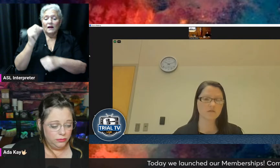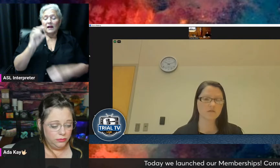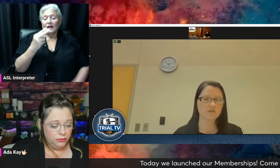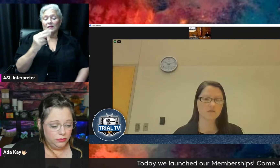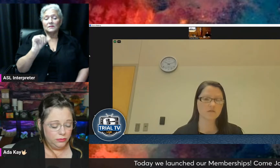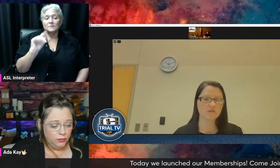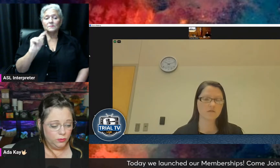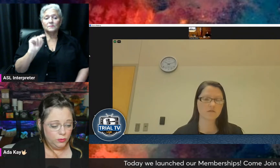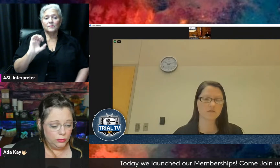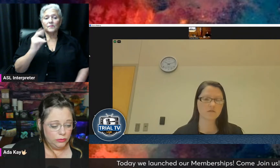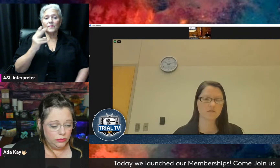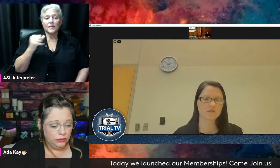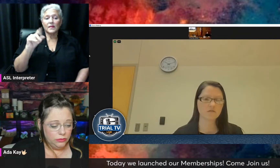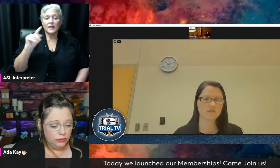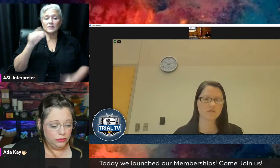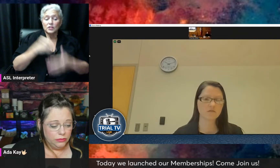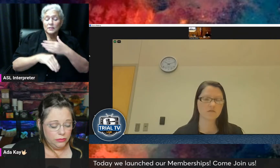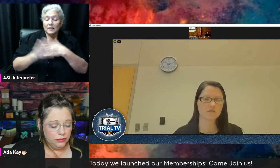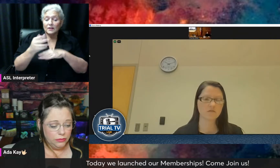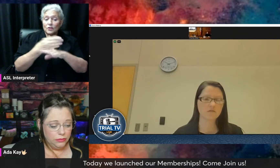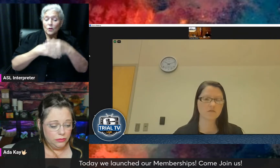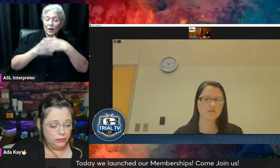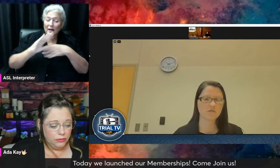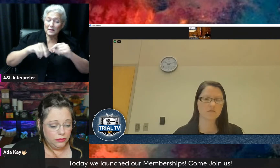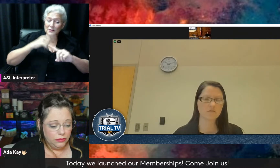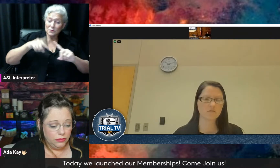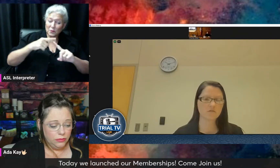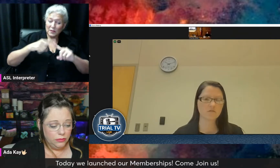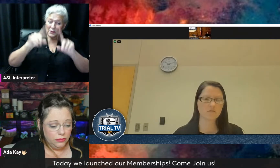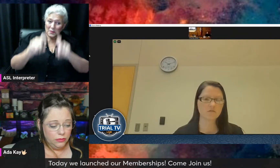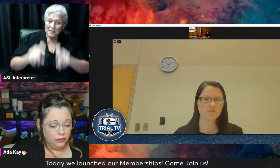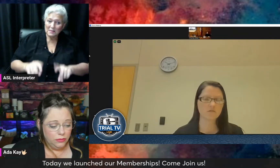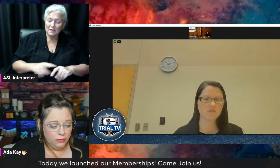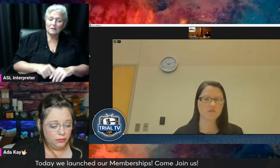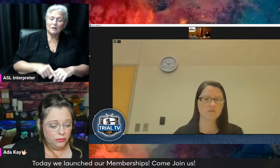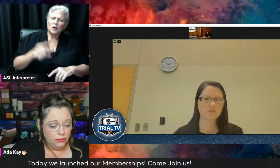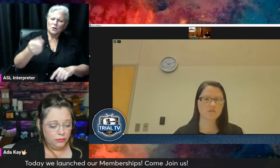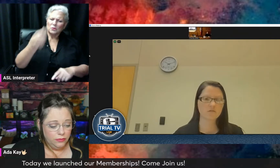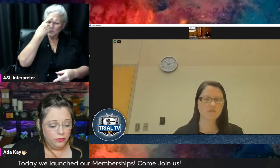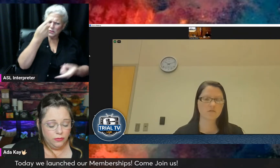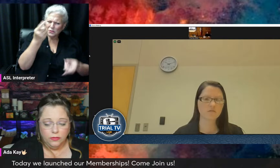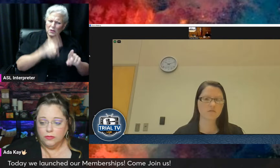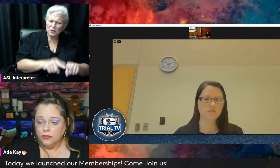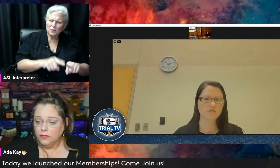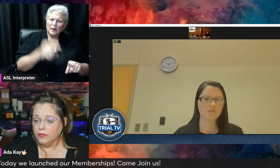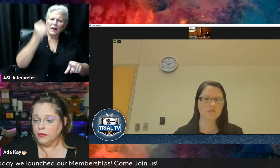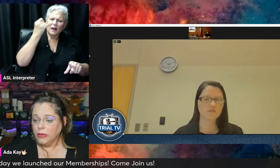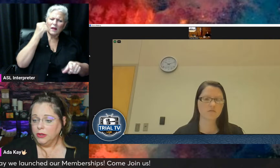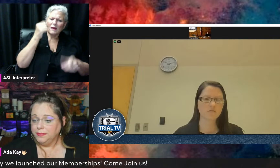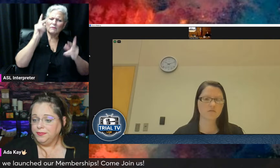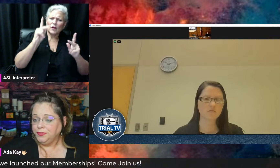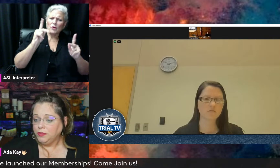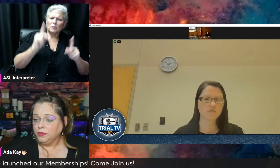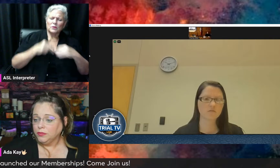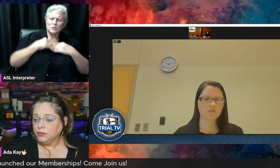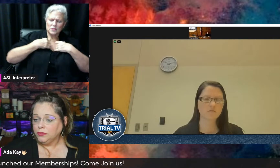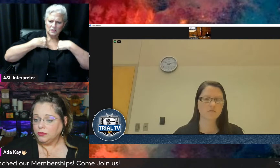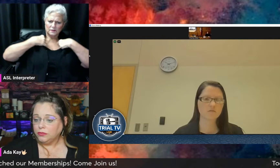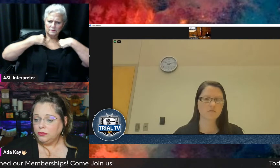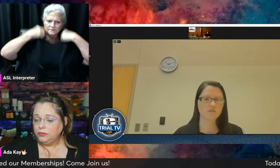Okay. So would you agree with me that there's, if somebody owns that